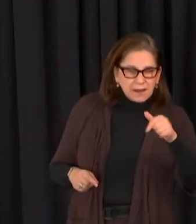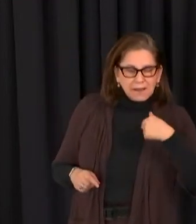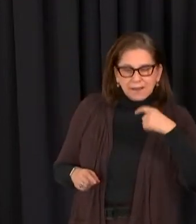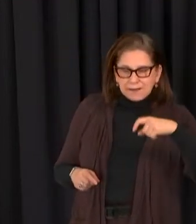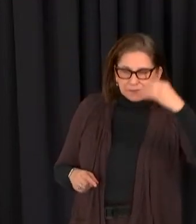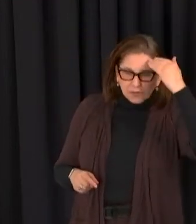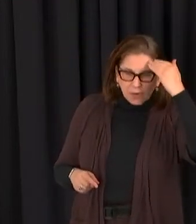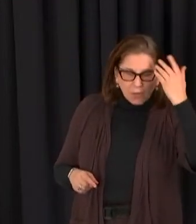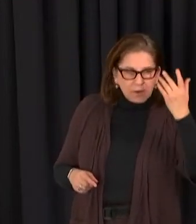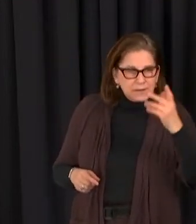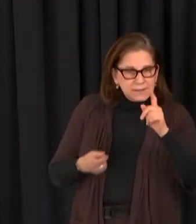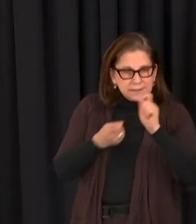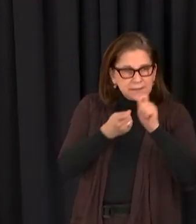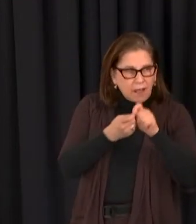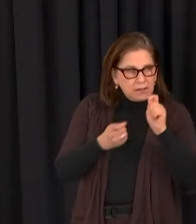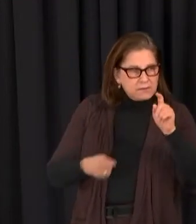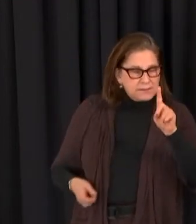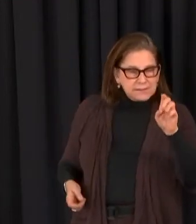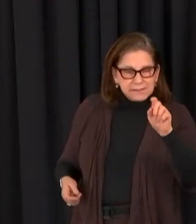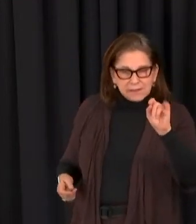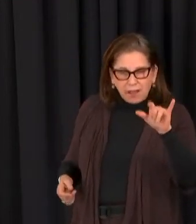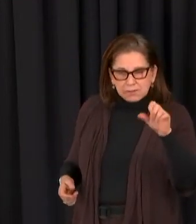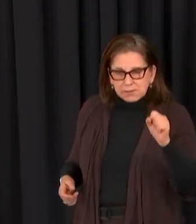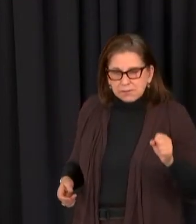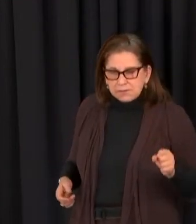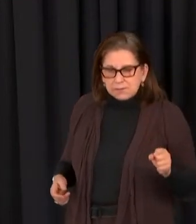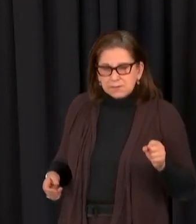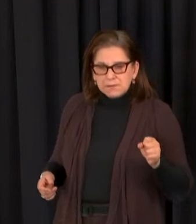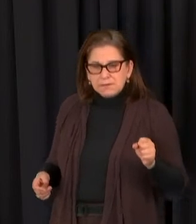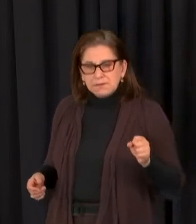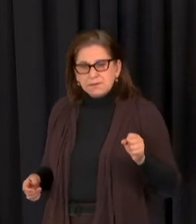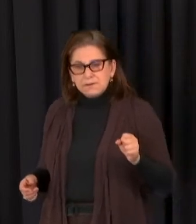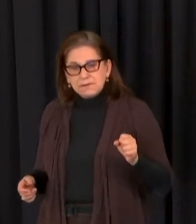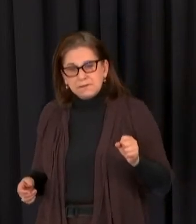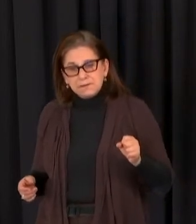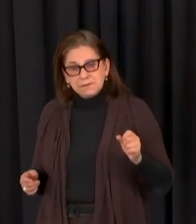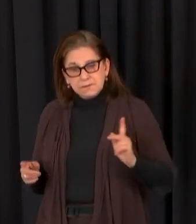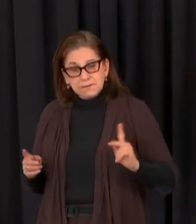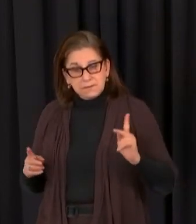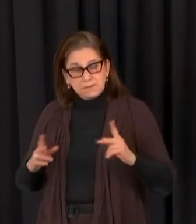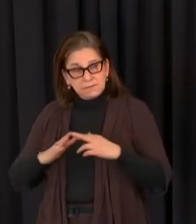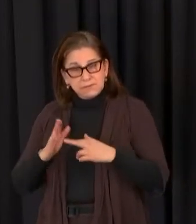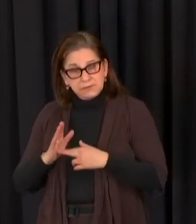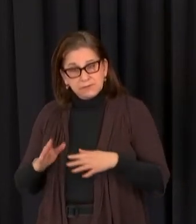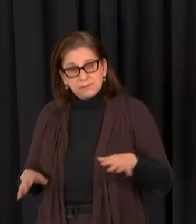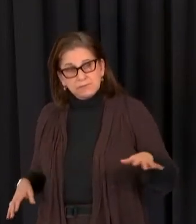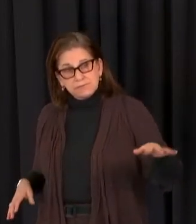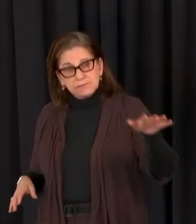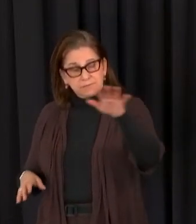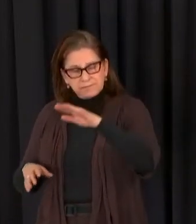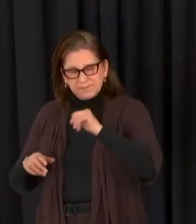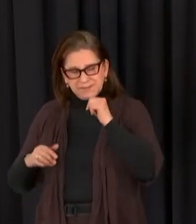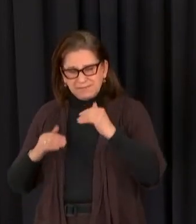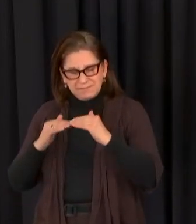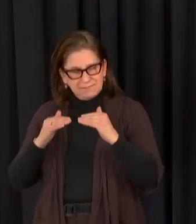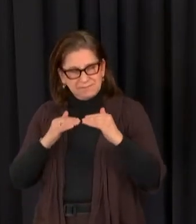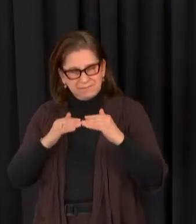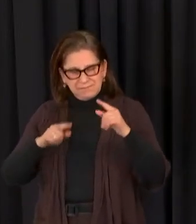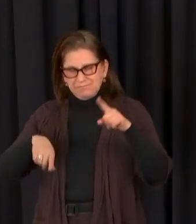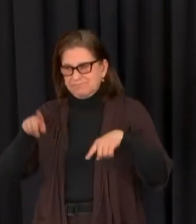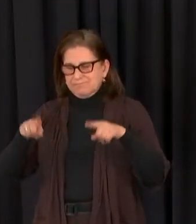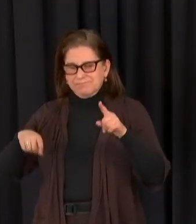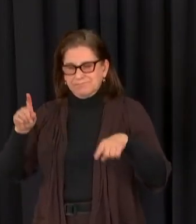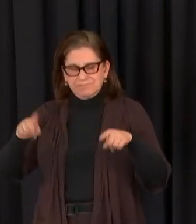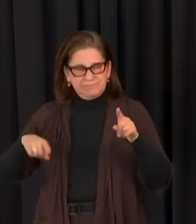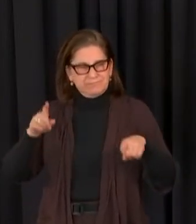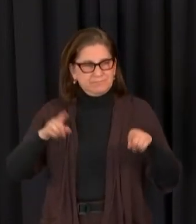vaccination effort was not equal across the district, right? We had some inequity there. And then we designed other initiatives. So we don't